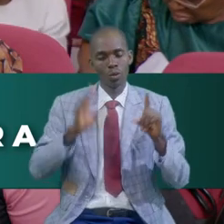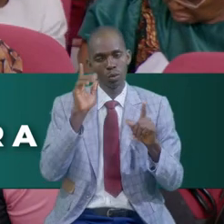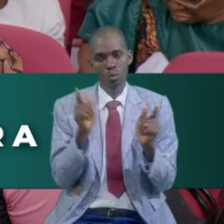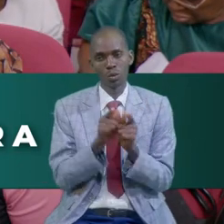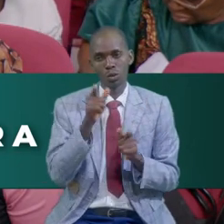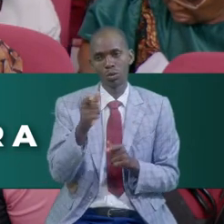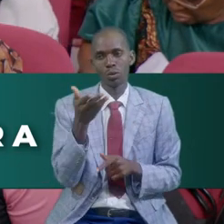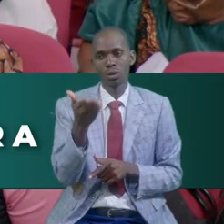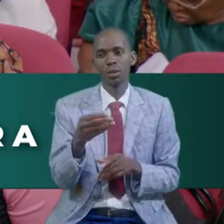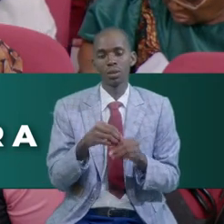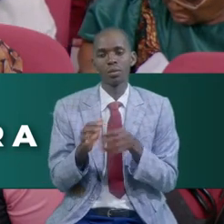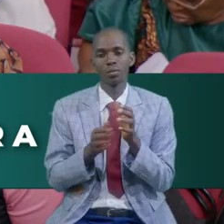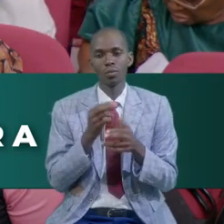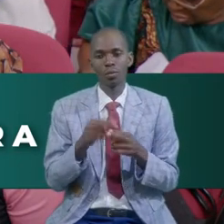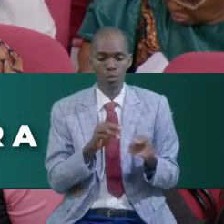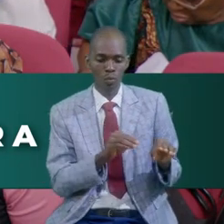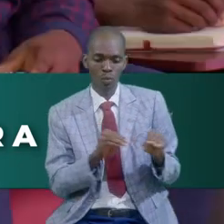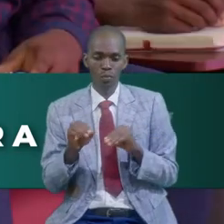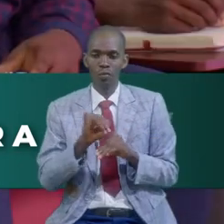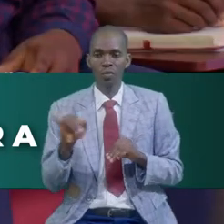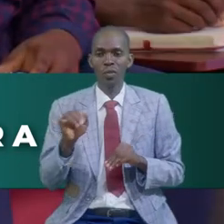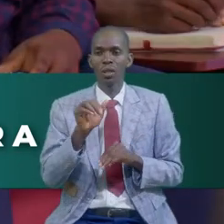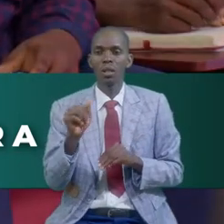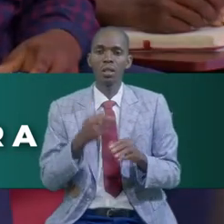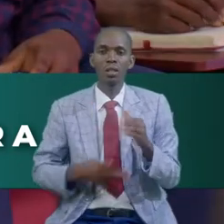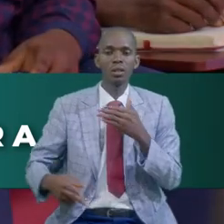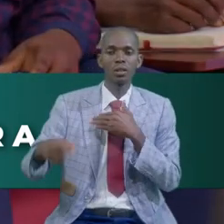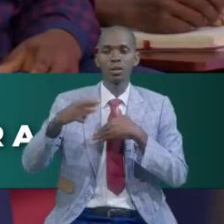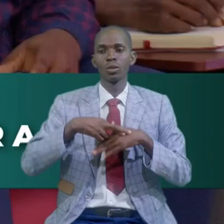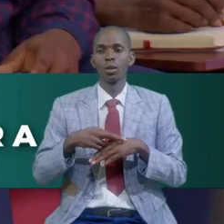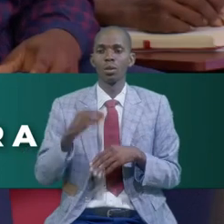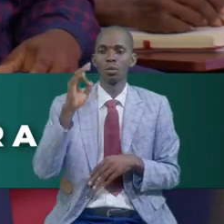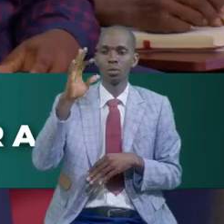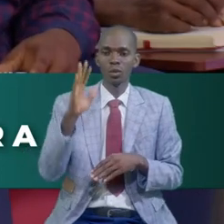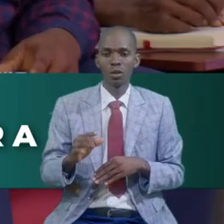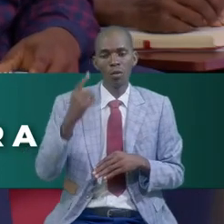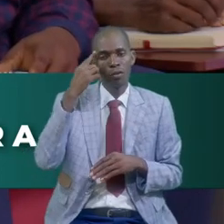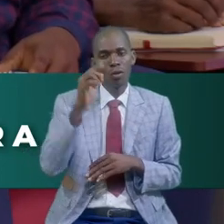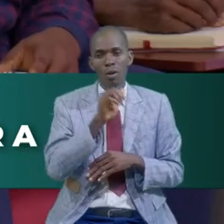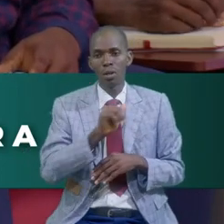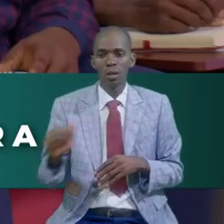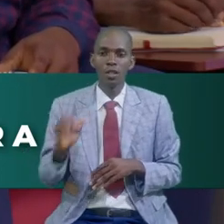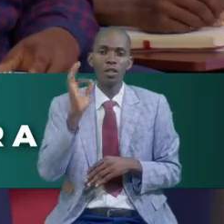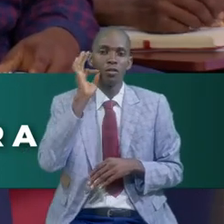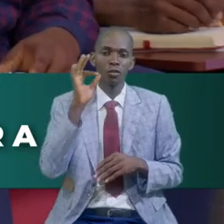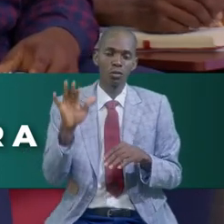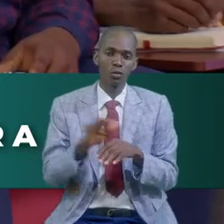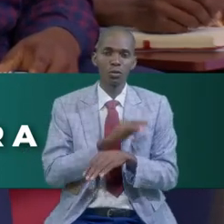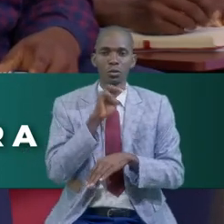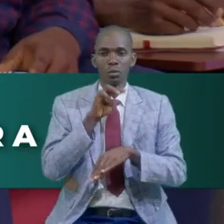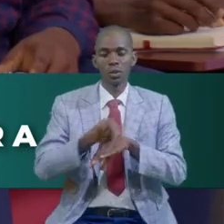Repositioning, restored, a restored minister for a reproductive ministry. Look at 1 Kings